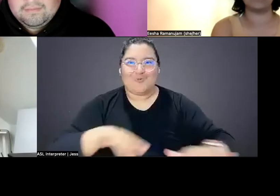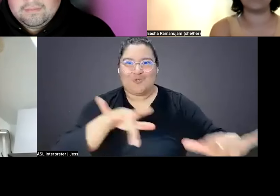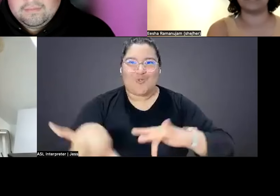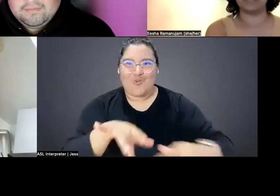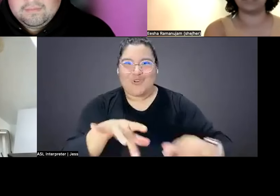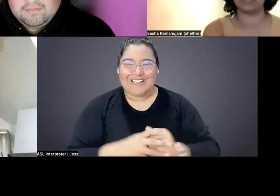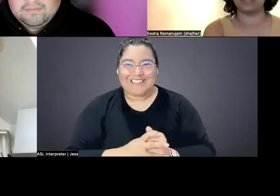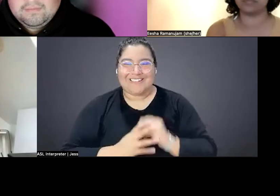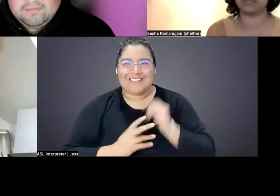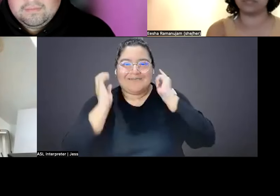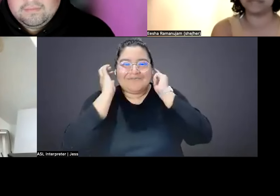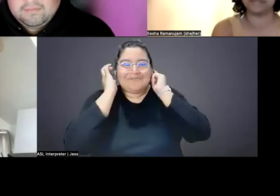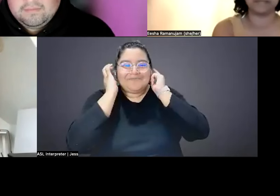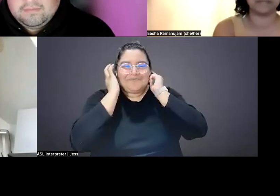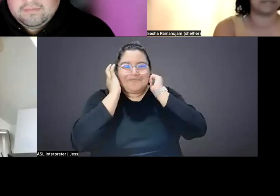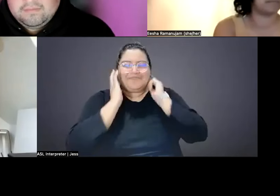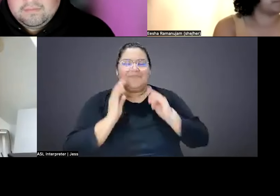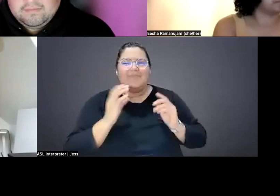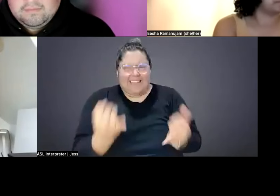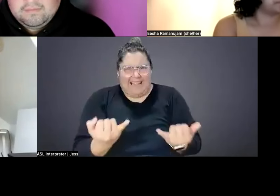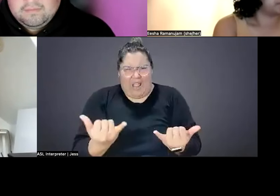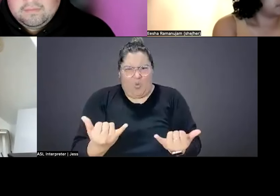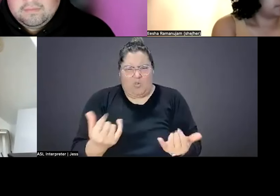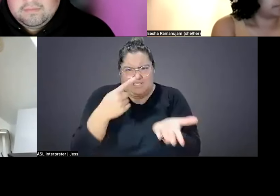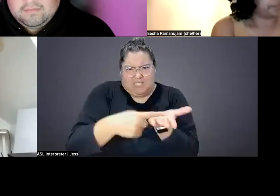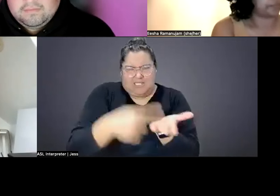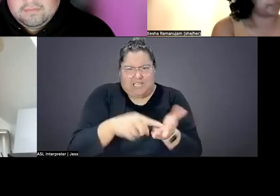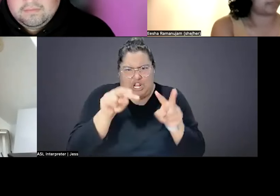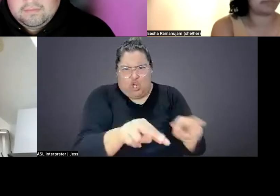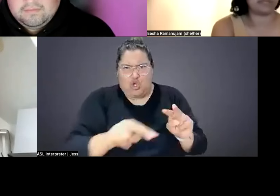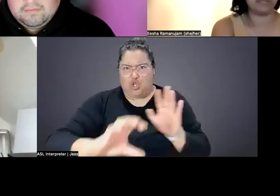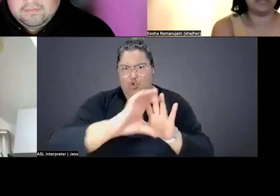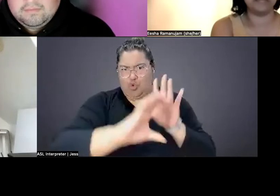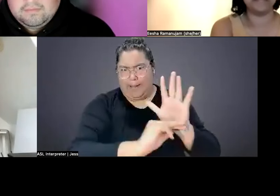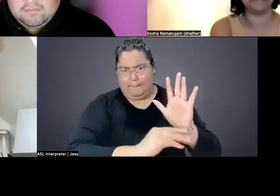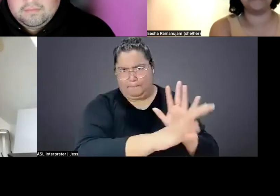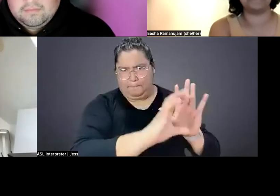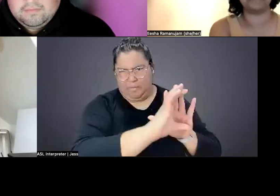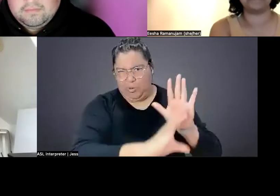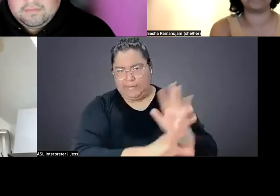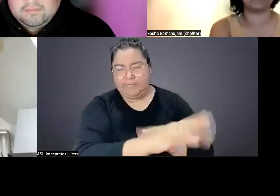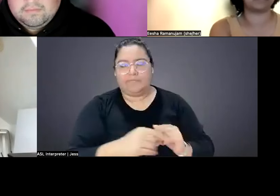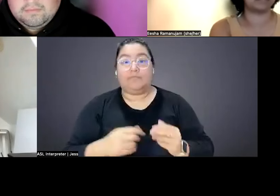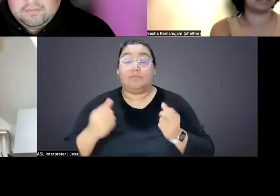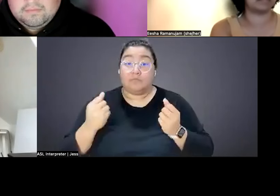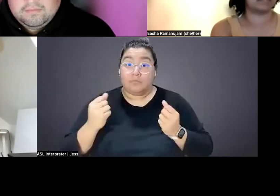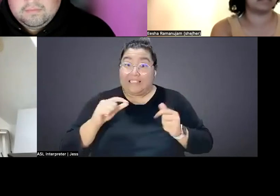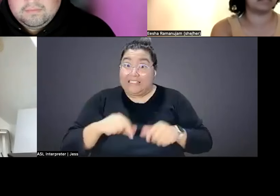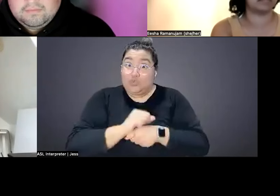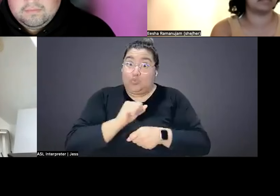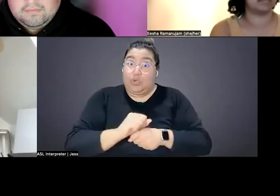And now shifting into the curriculum itself, a big part of this work has been our case studies, right?